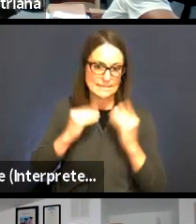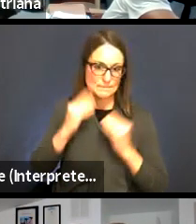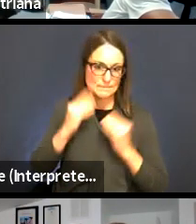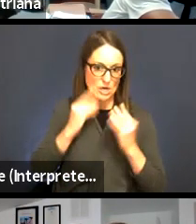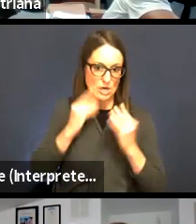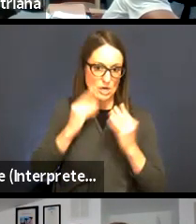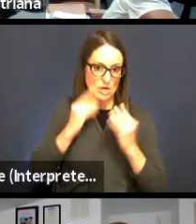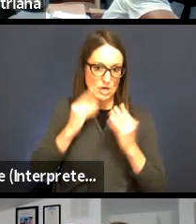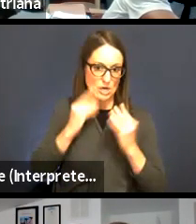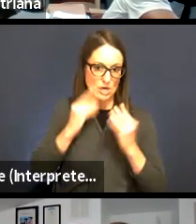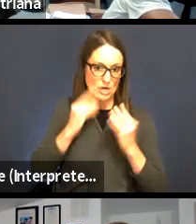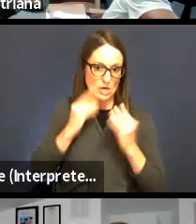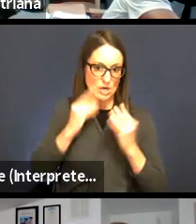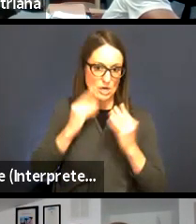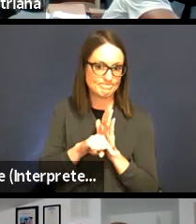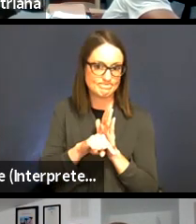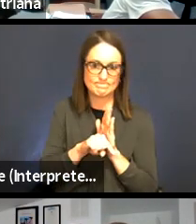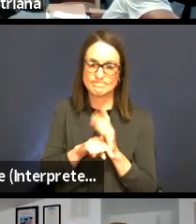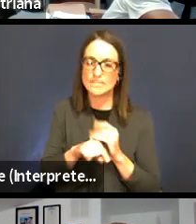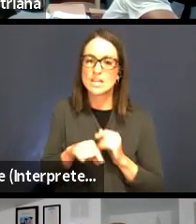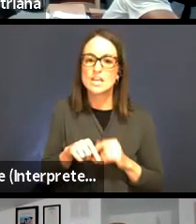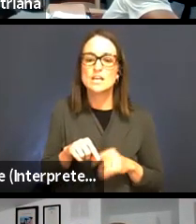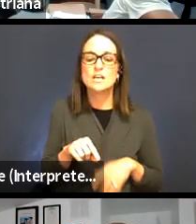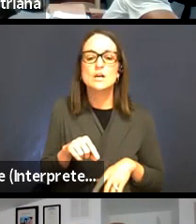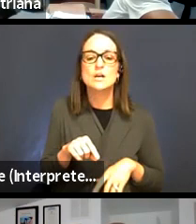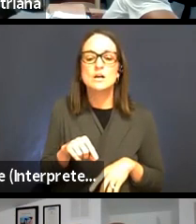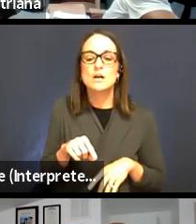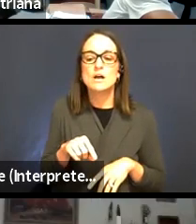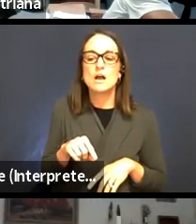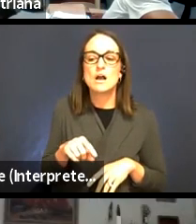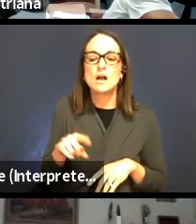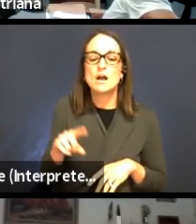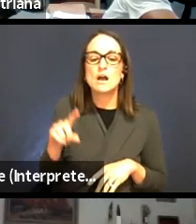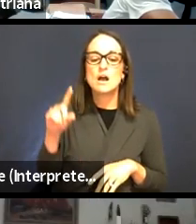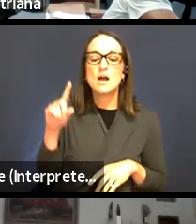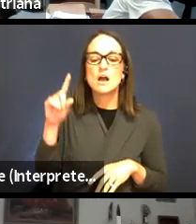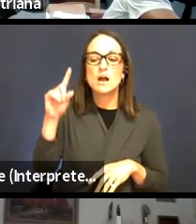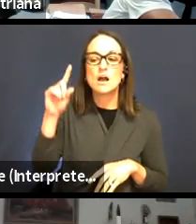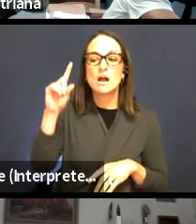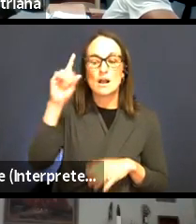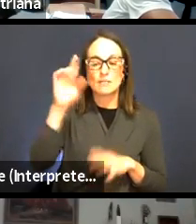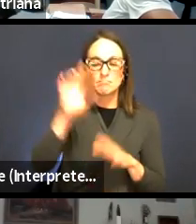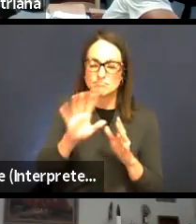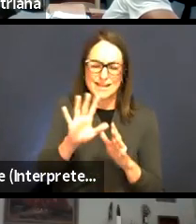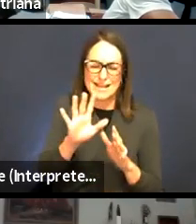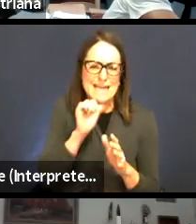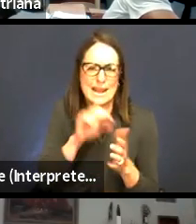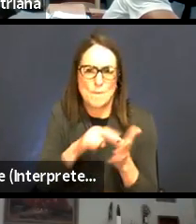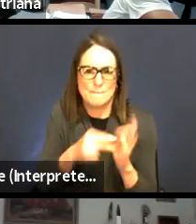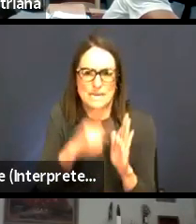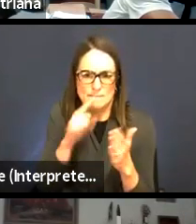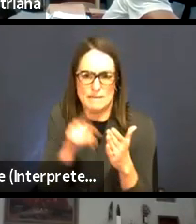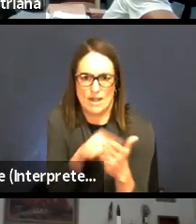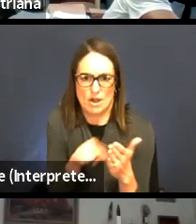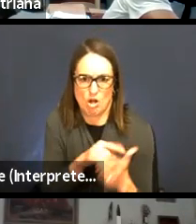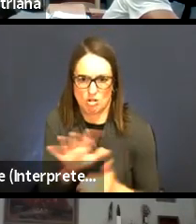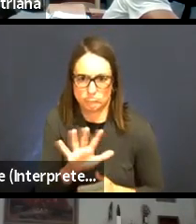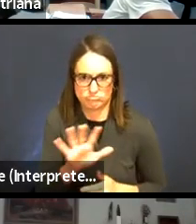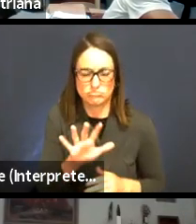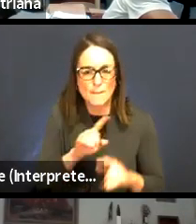And I just think that's not to be critical. I mean, when you have to move so much